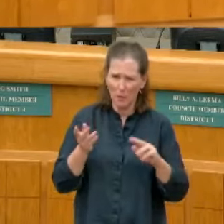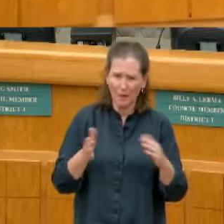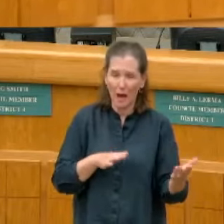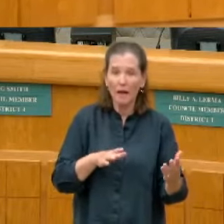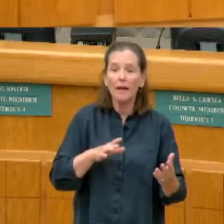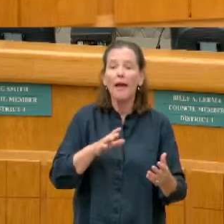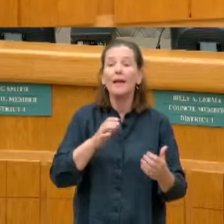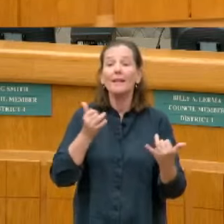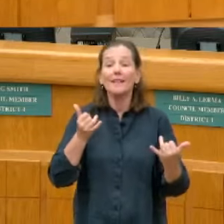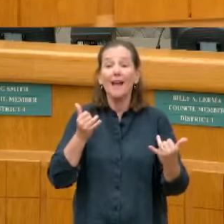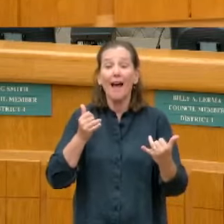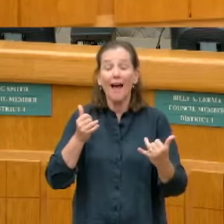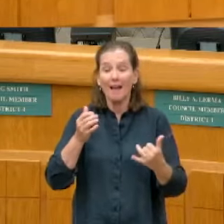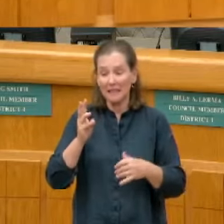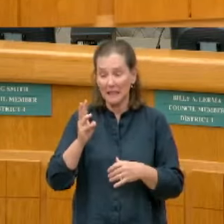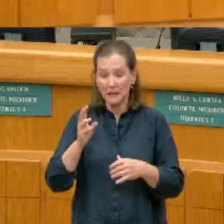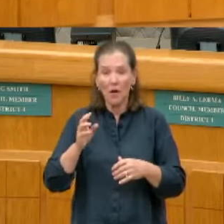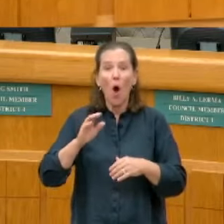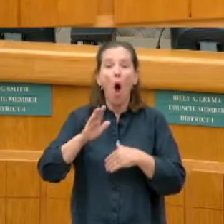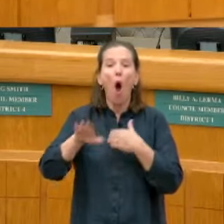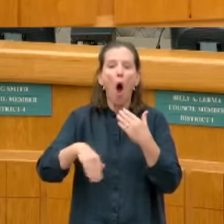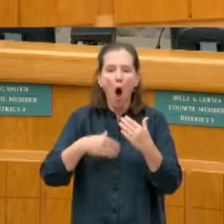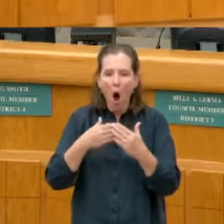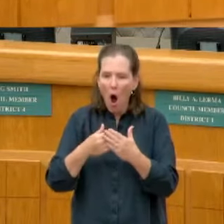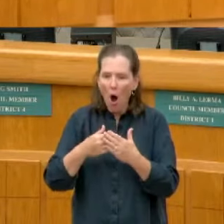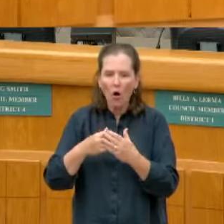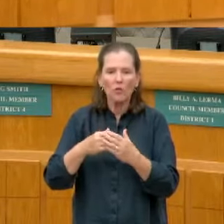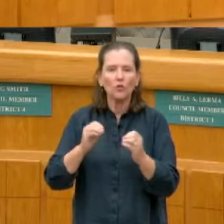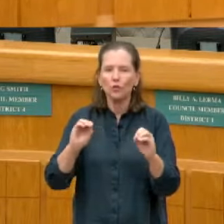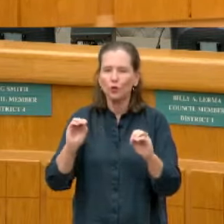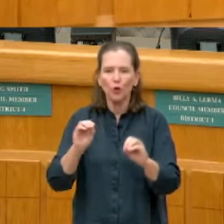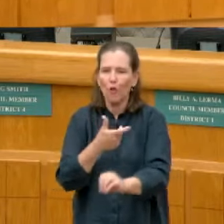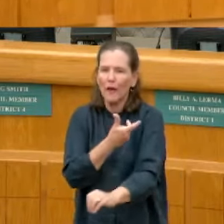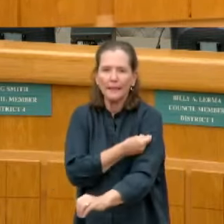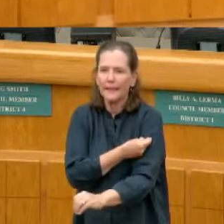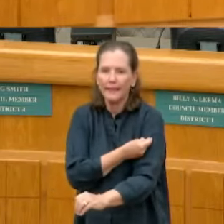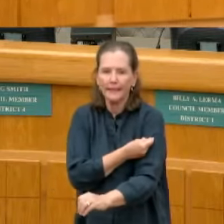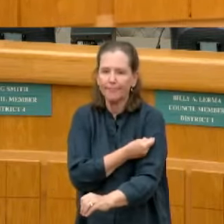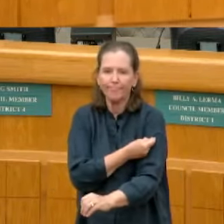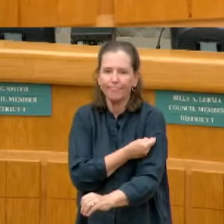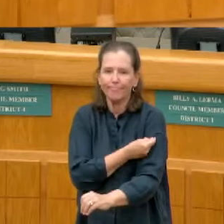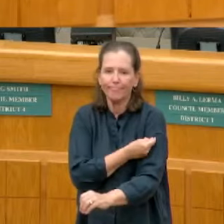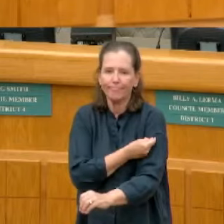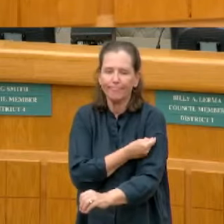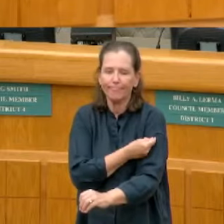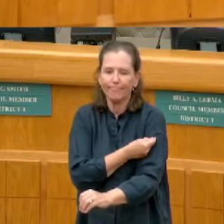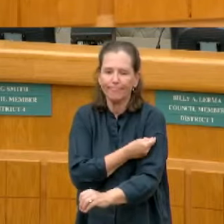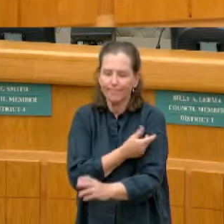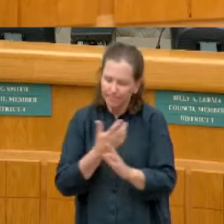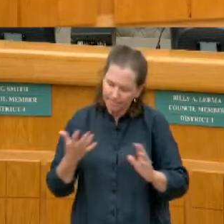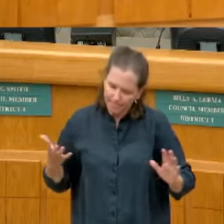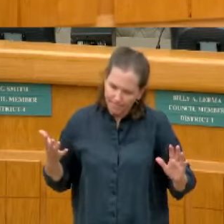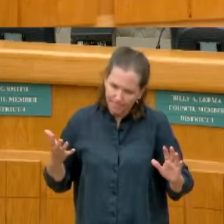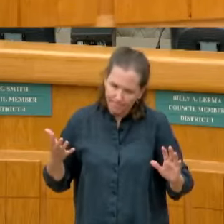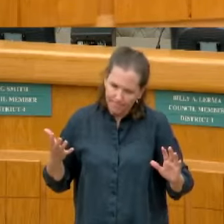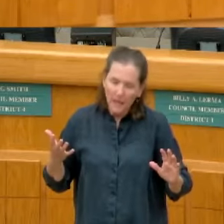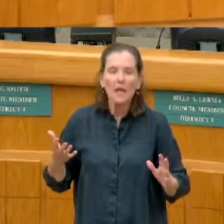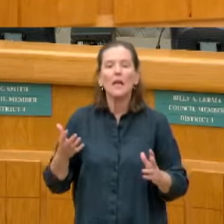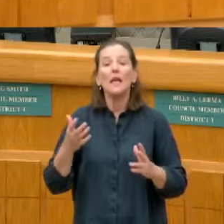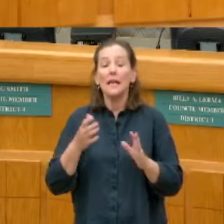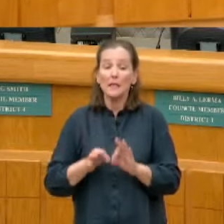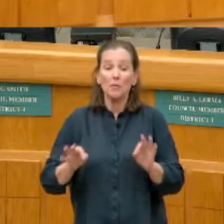So I don't want to belabor the vaccination point, but it's important to know that those increasing numbers that were